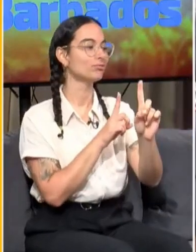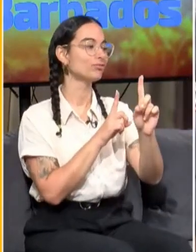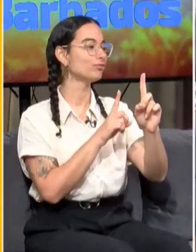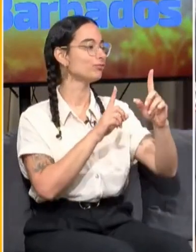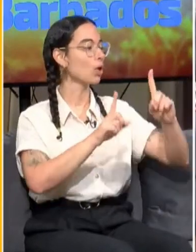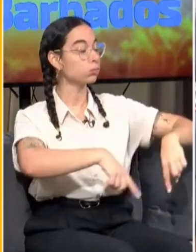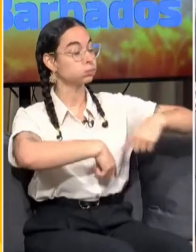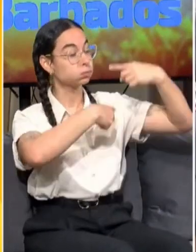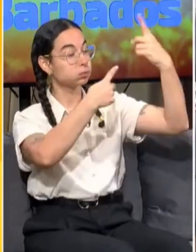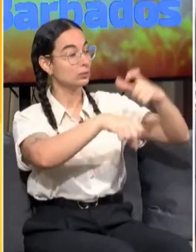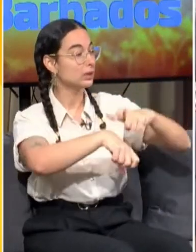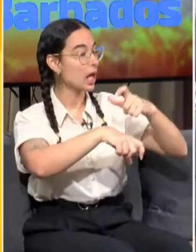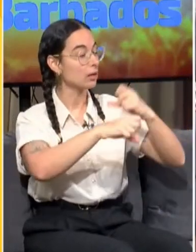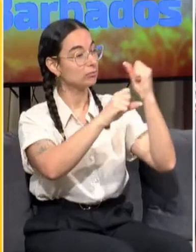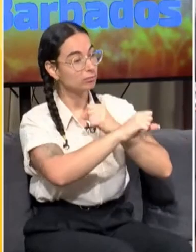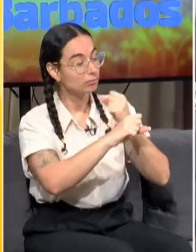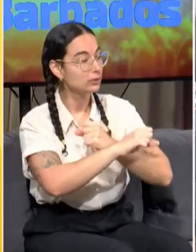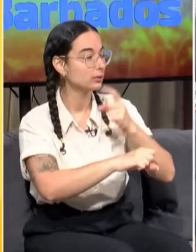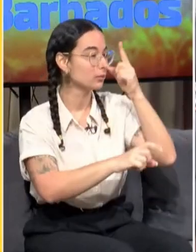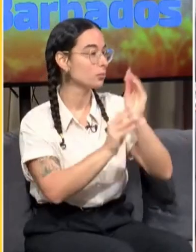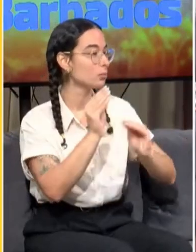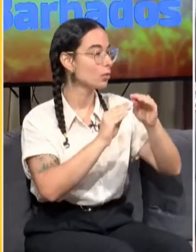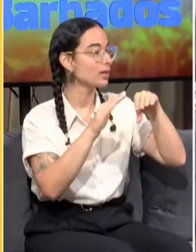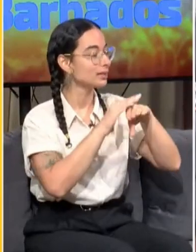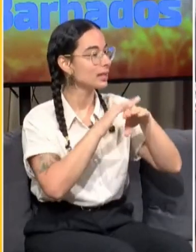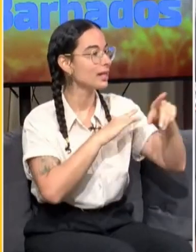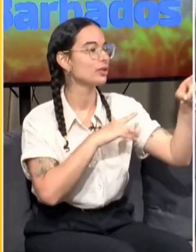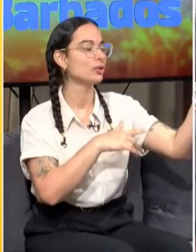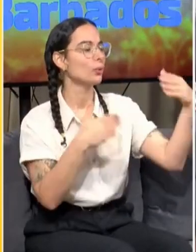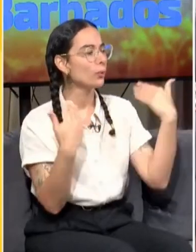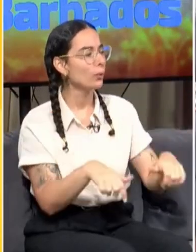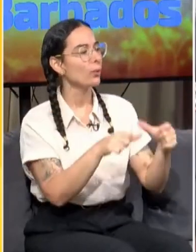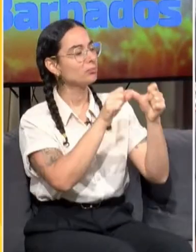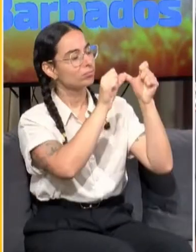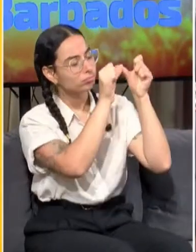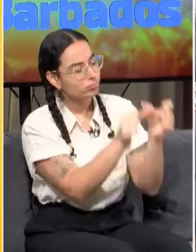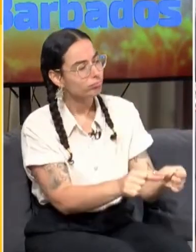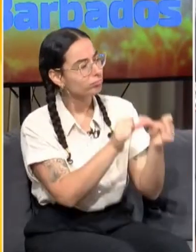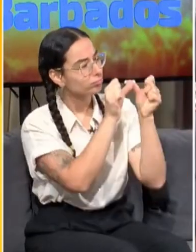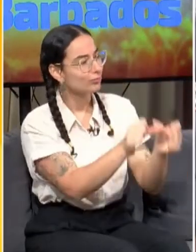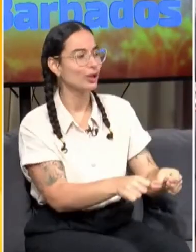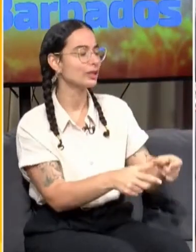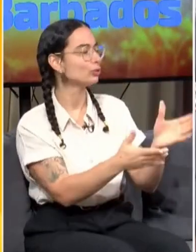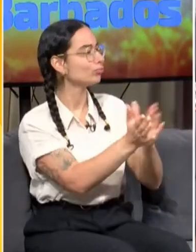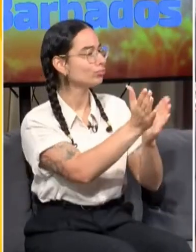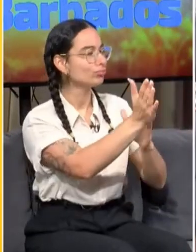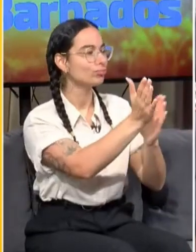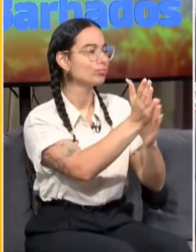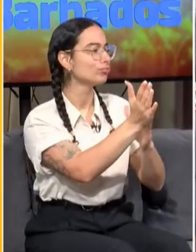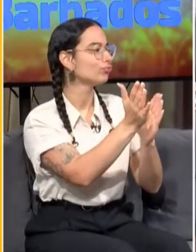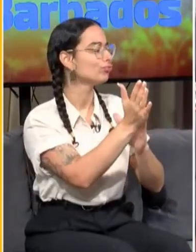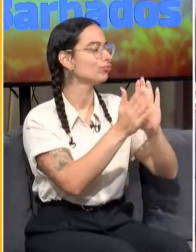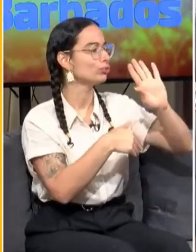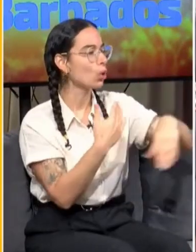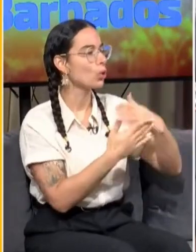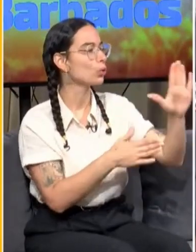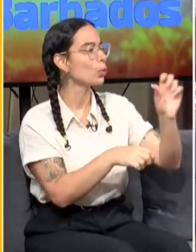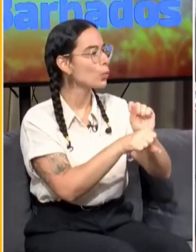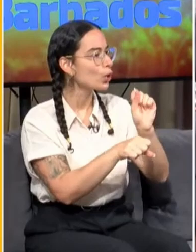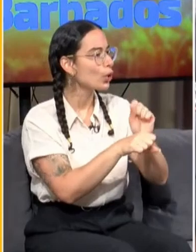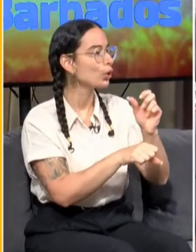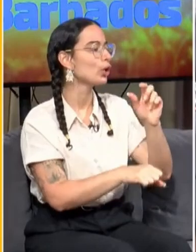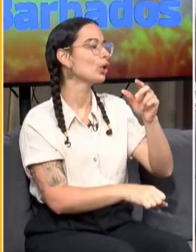time. Lionel, you continue on, you do fantastic work. Kudos to you and the Horizon